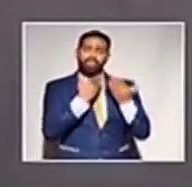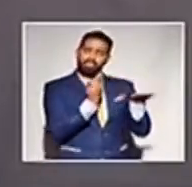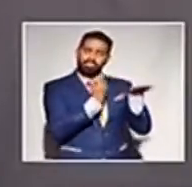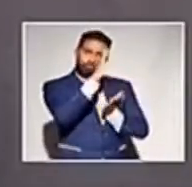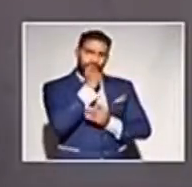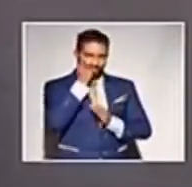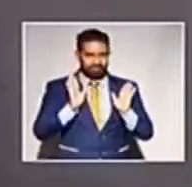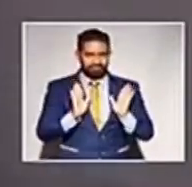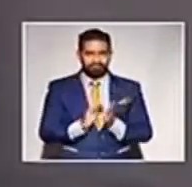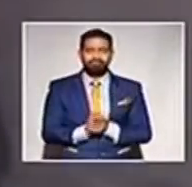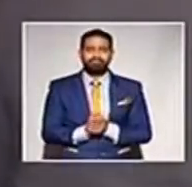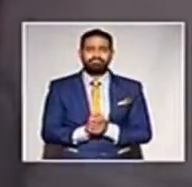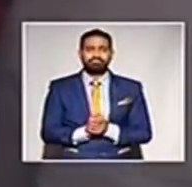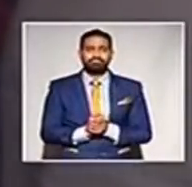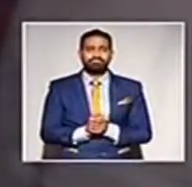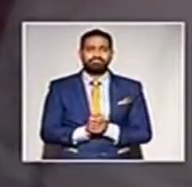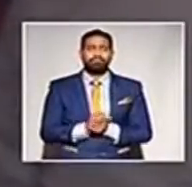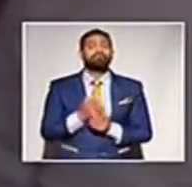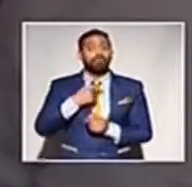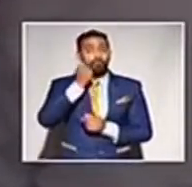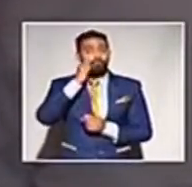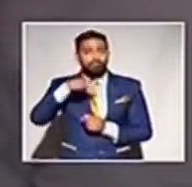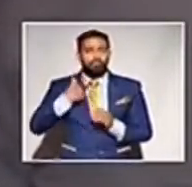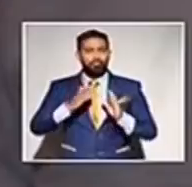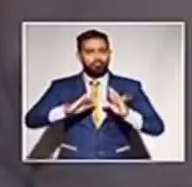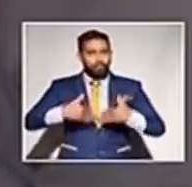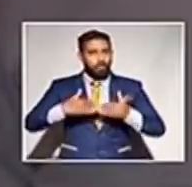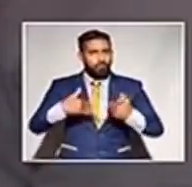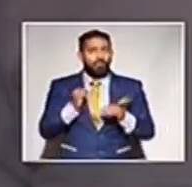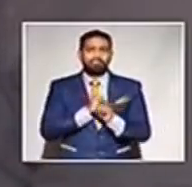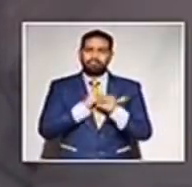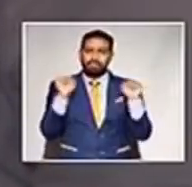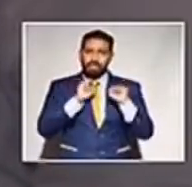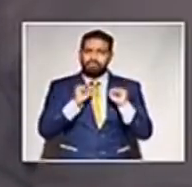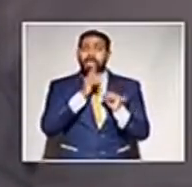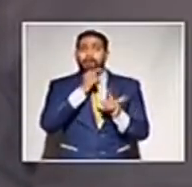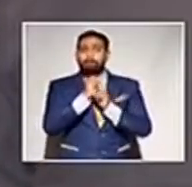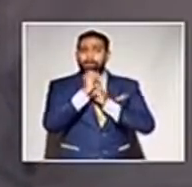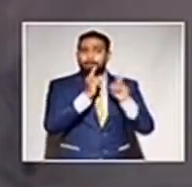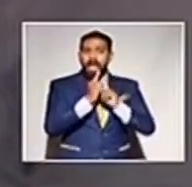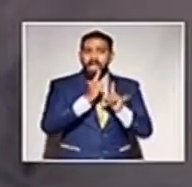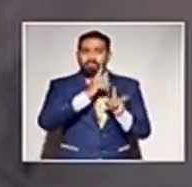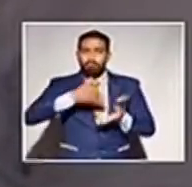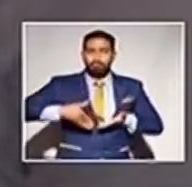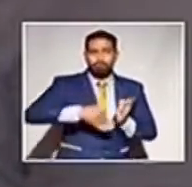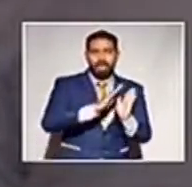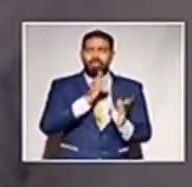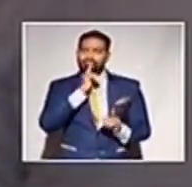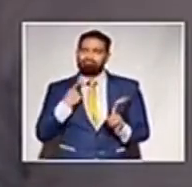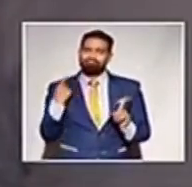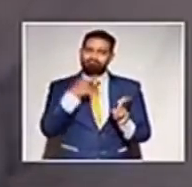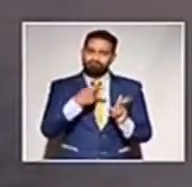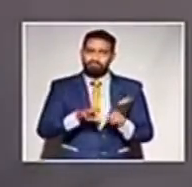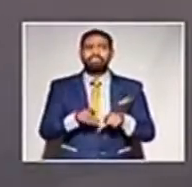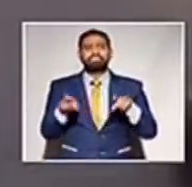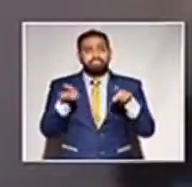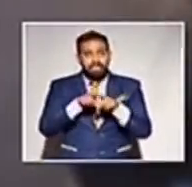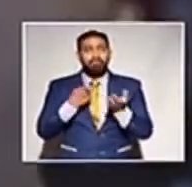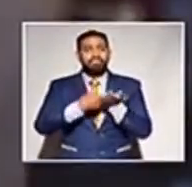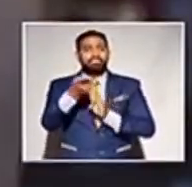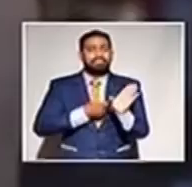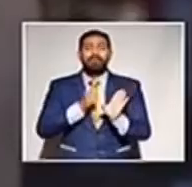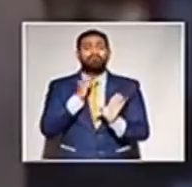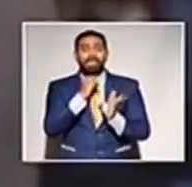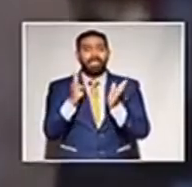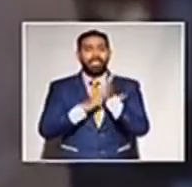People flocked to the roads leading to the parliamentary complex today as well. They attempted to meet parliamentarians who are responsible